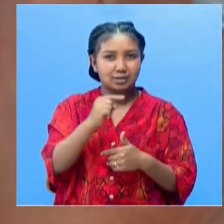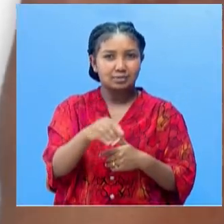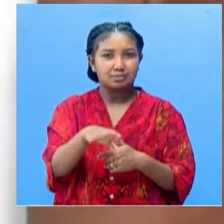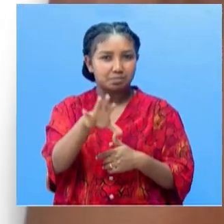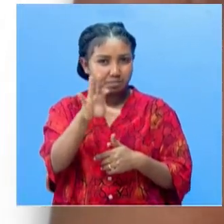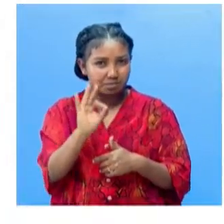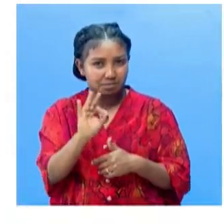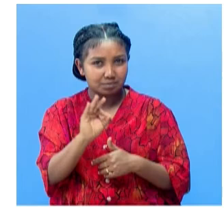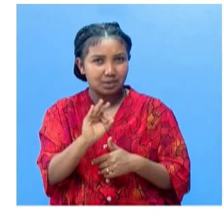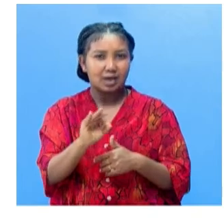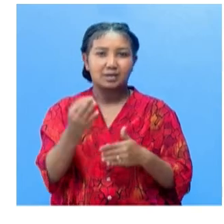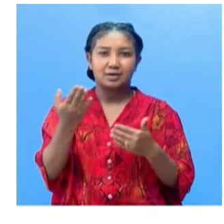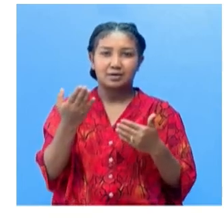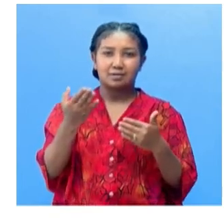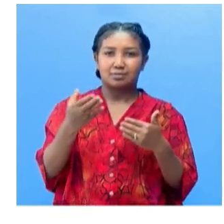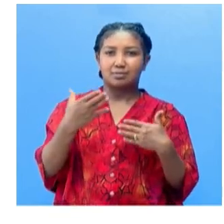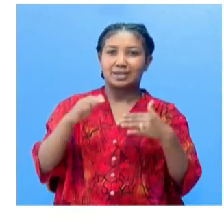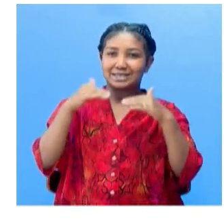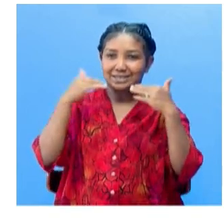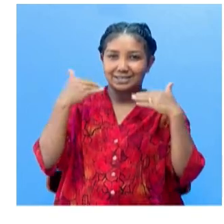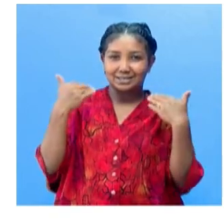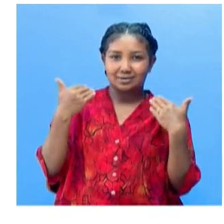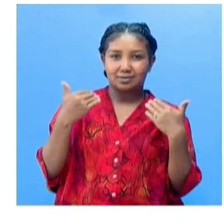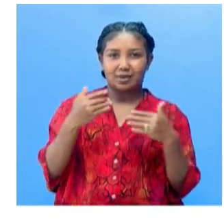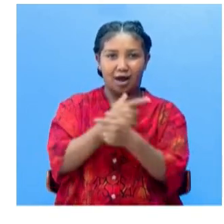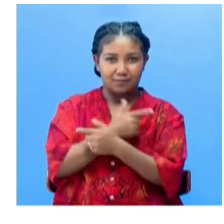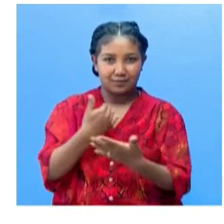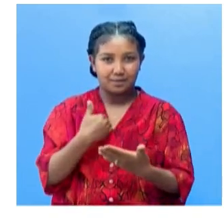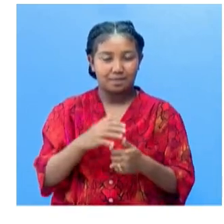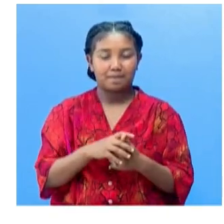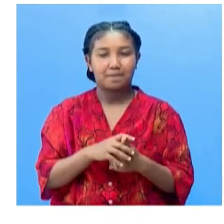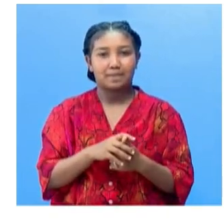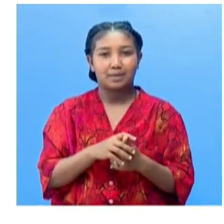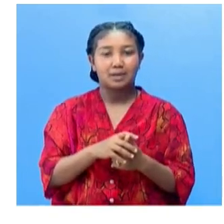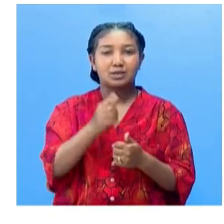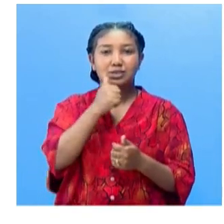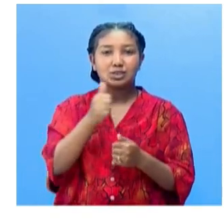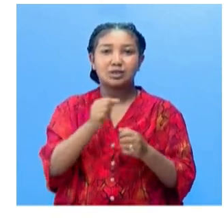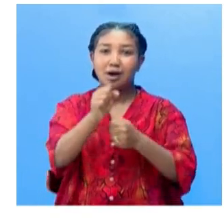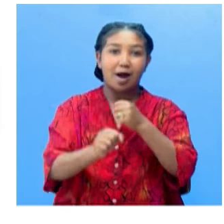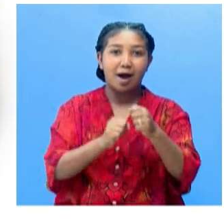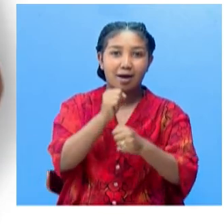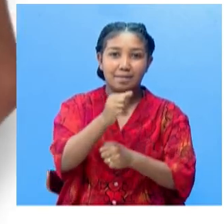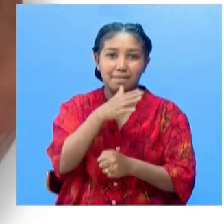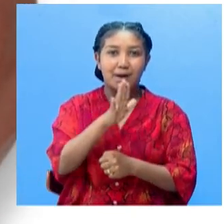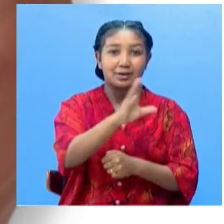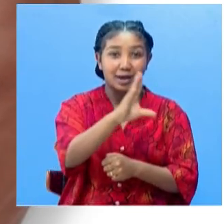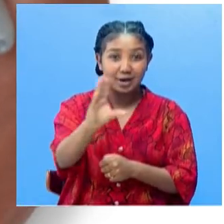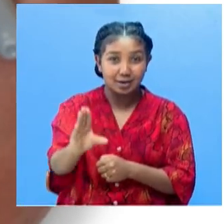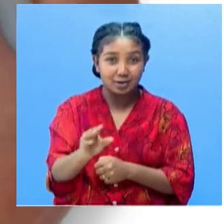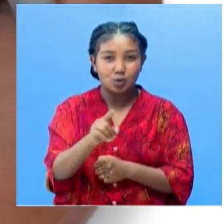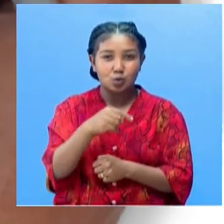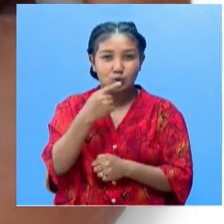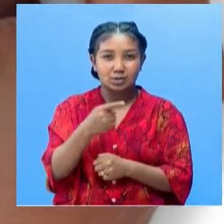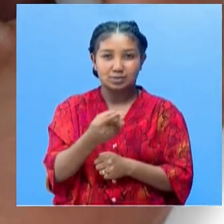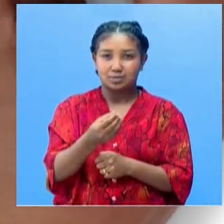it up and felt a warm sense of love. She ran into her mother, who was